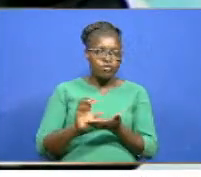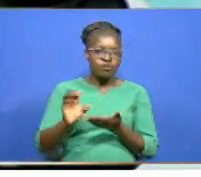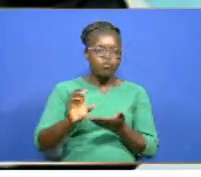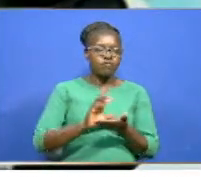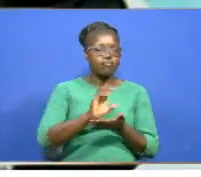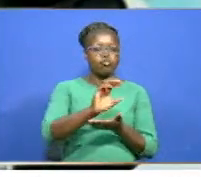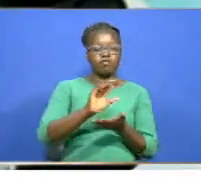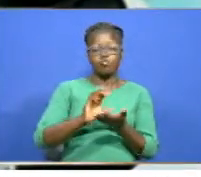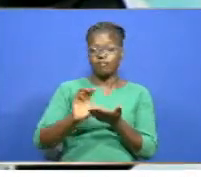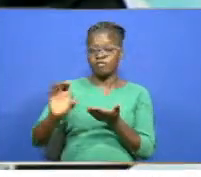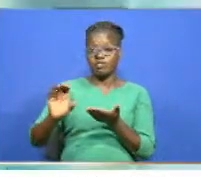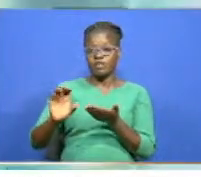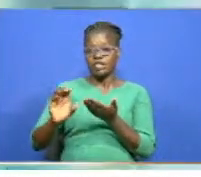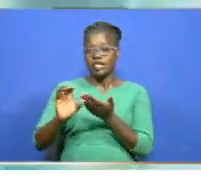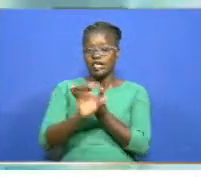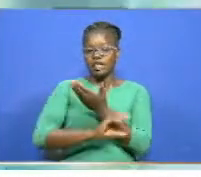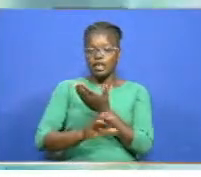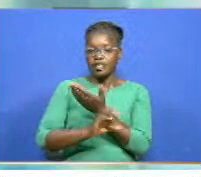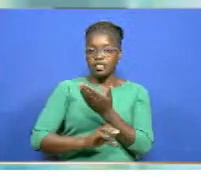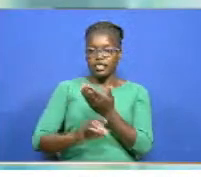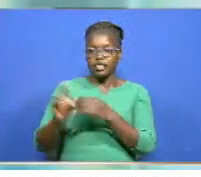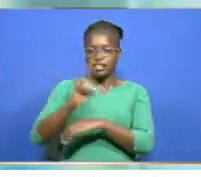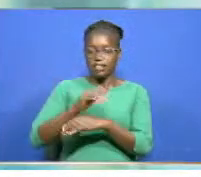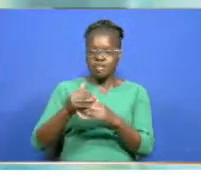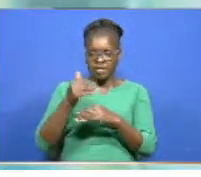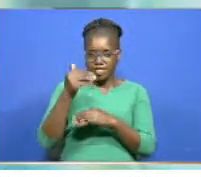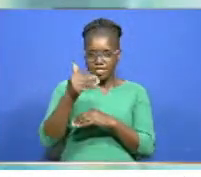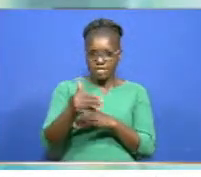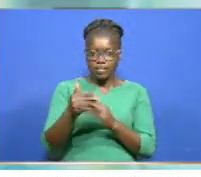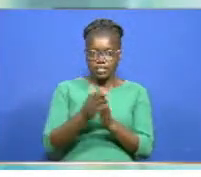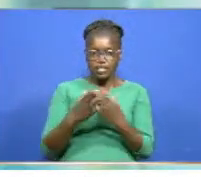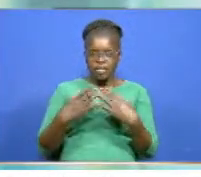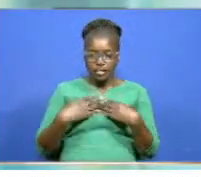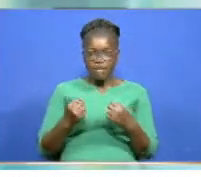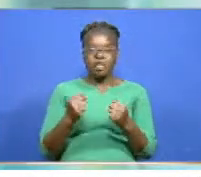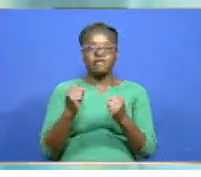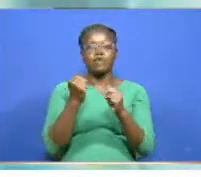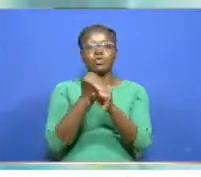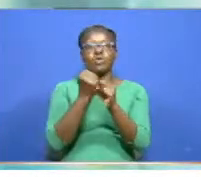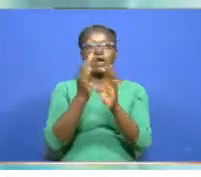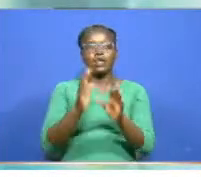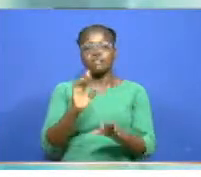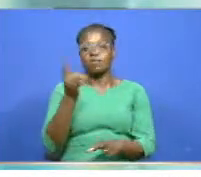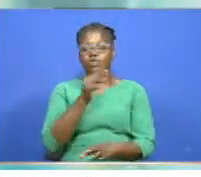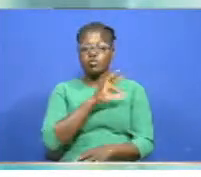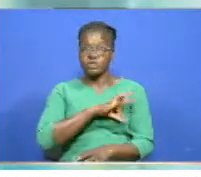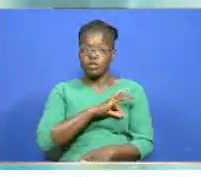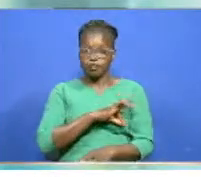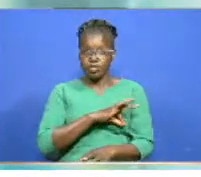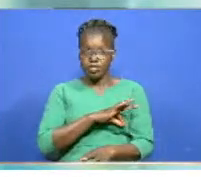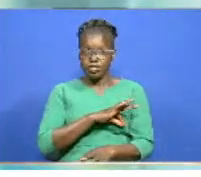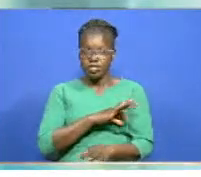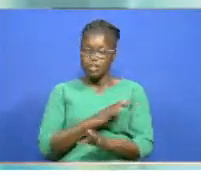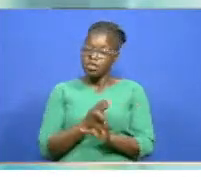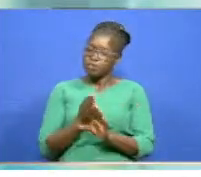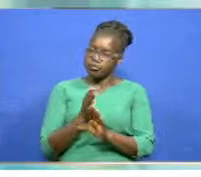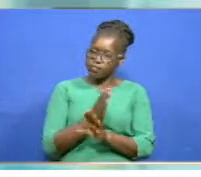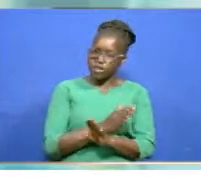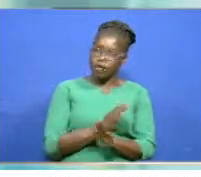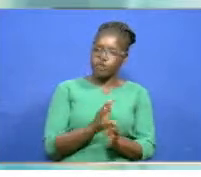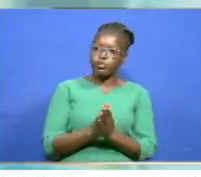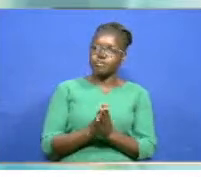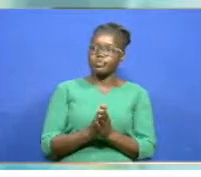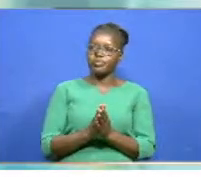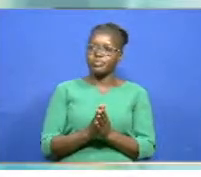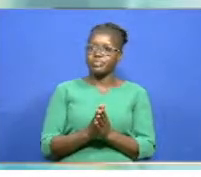next coming days, the health workers being the first, of course, to benefit. But before we also touch on that, let's have a look